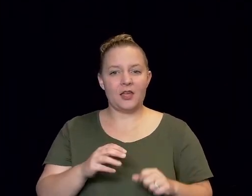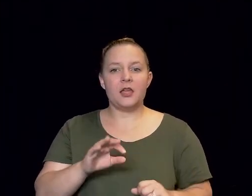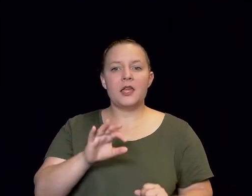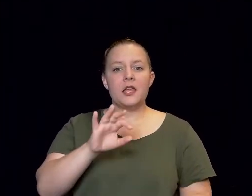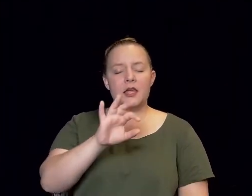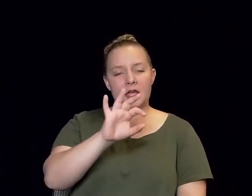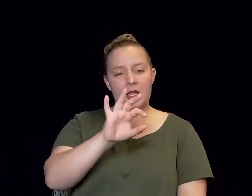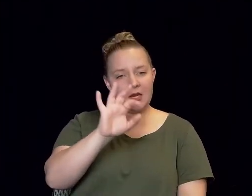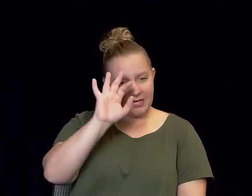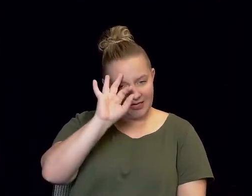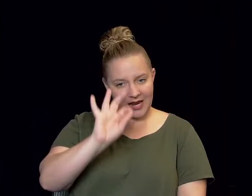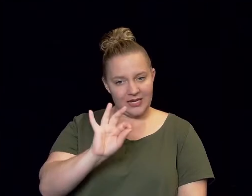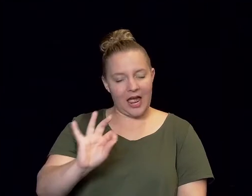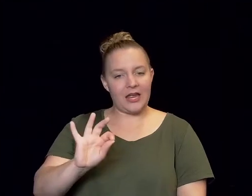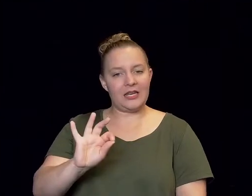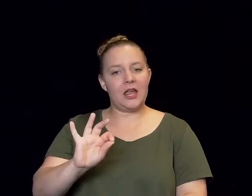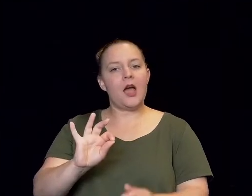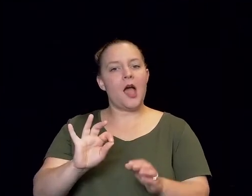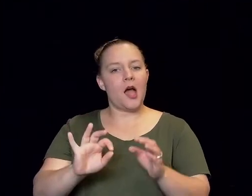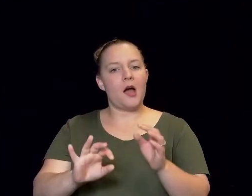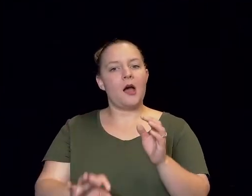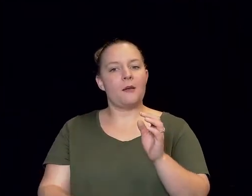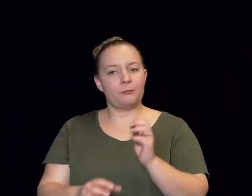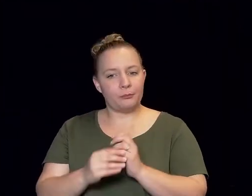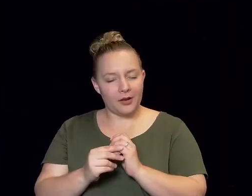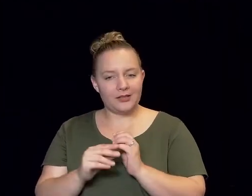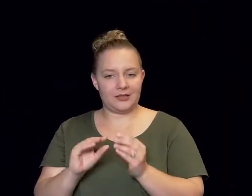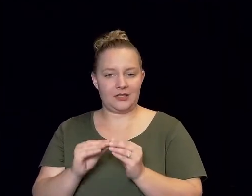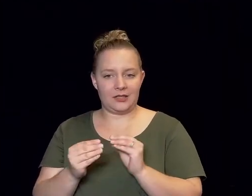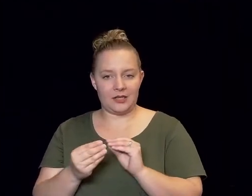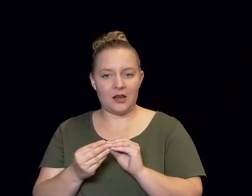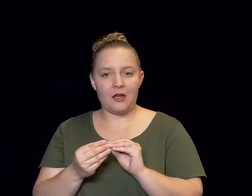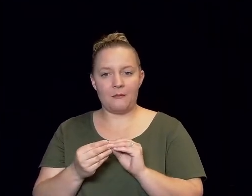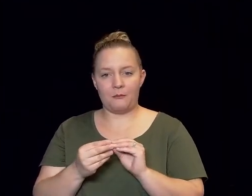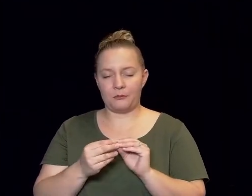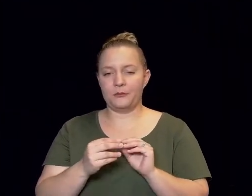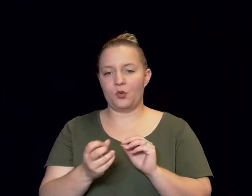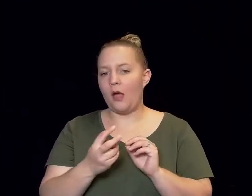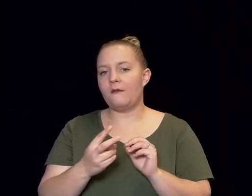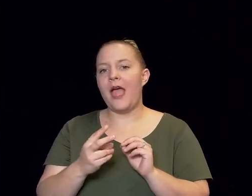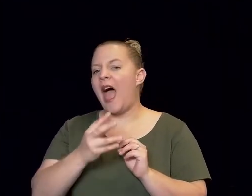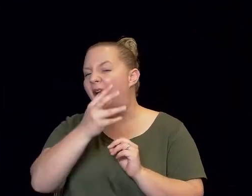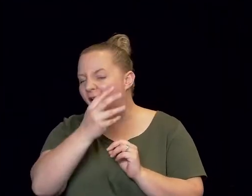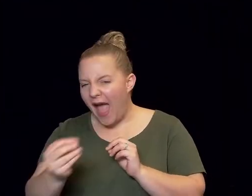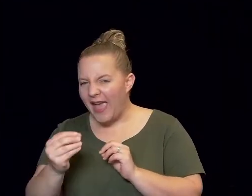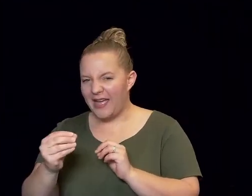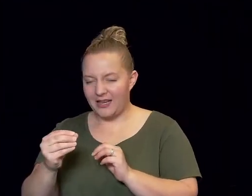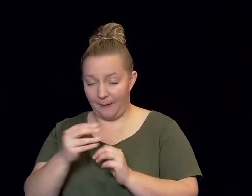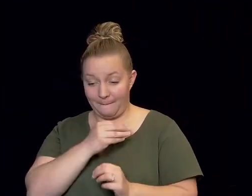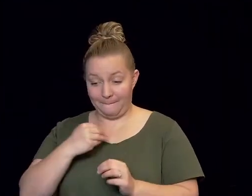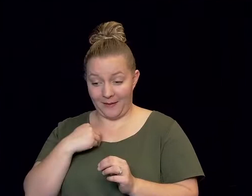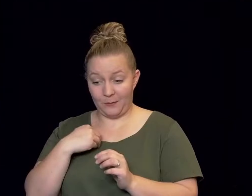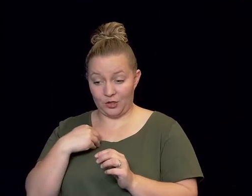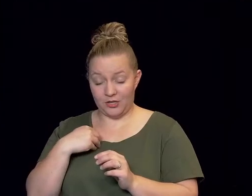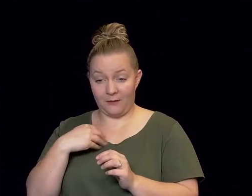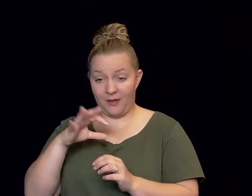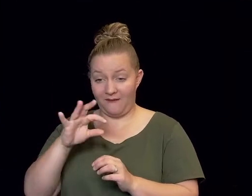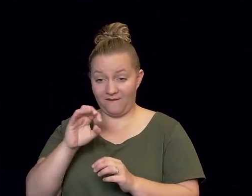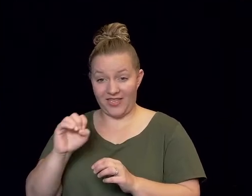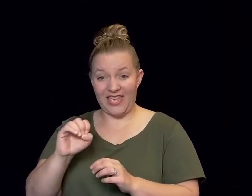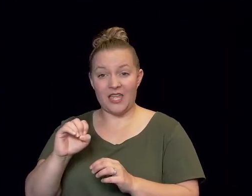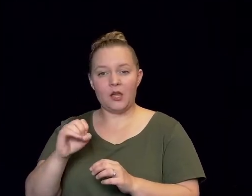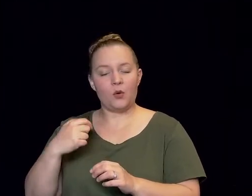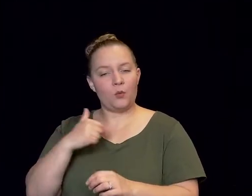times our number of games, so the number 12, and a membership fee. This membership fee we're actually just